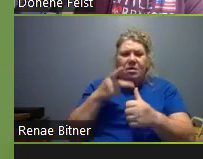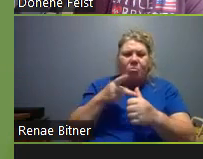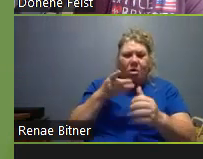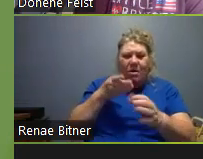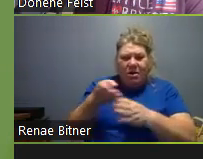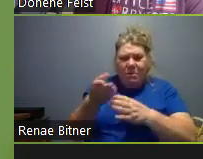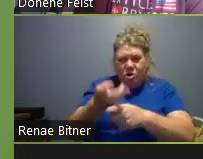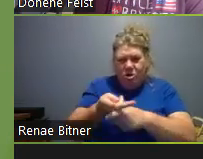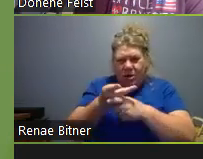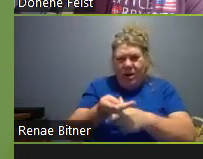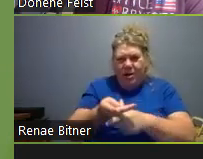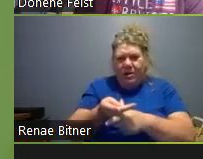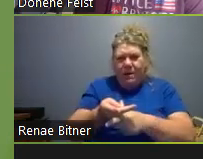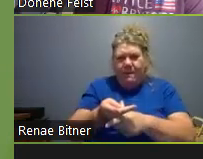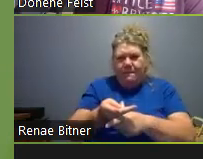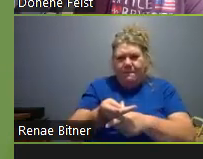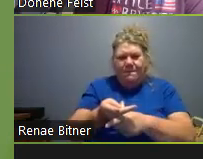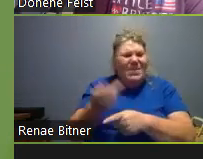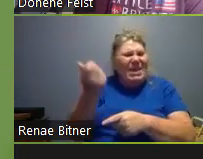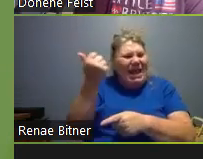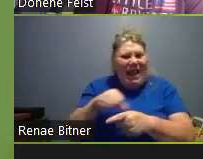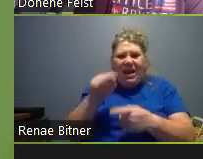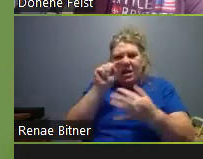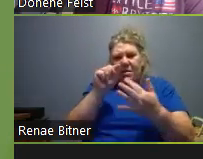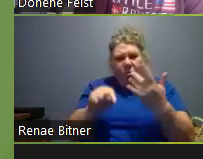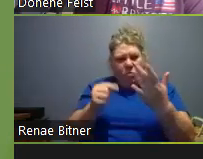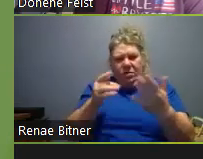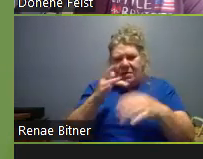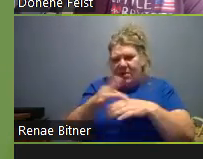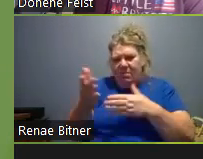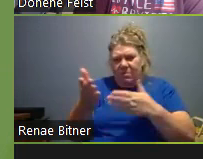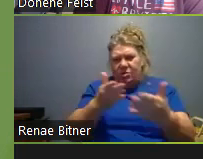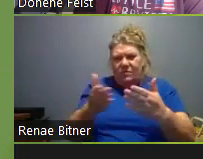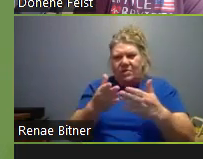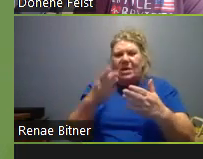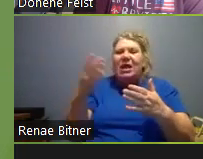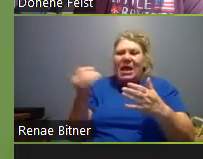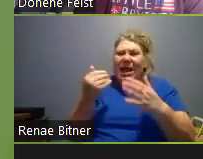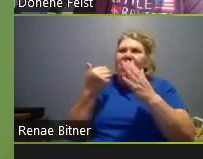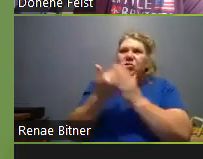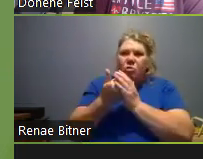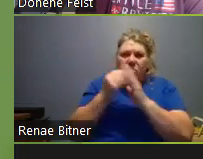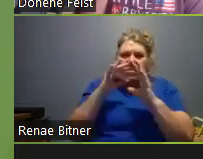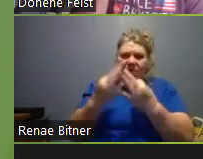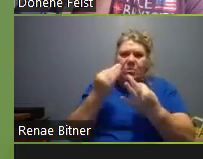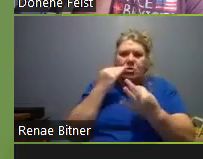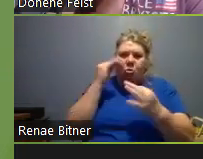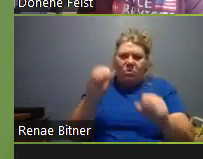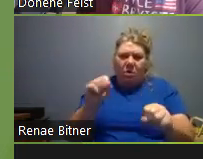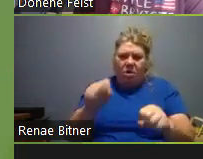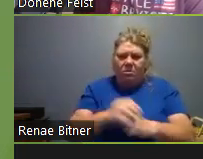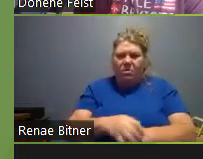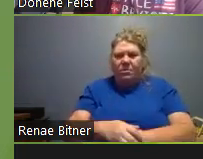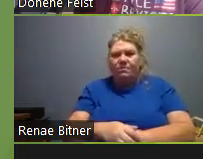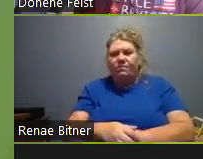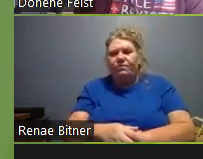care, any of the available services, and as close to the family's home as possible.